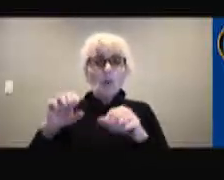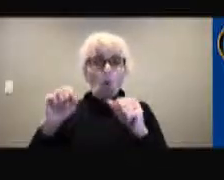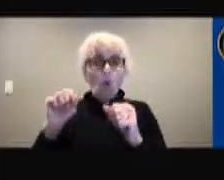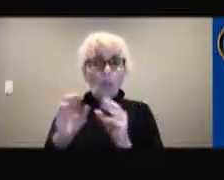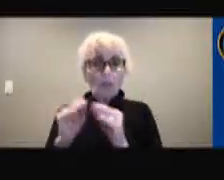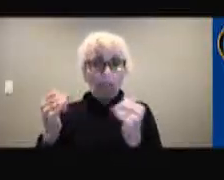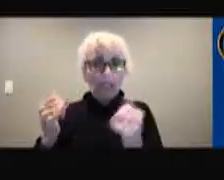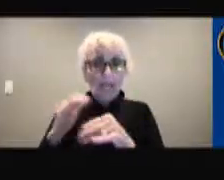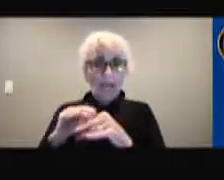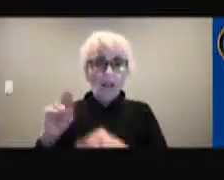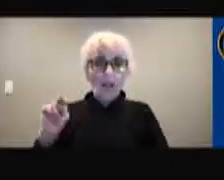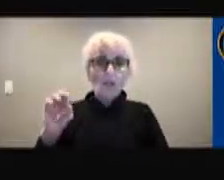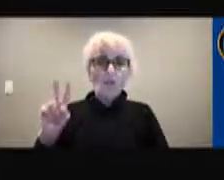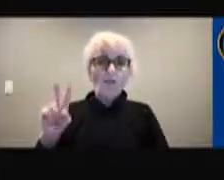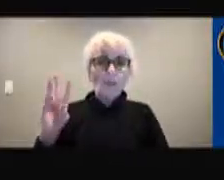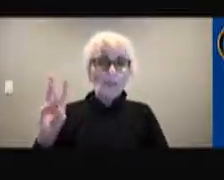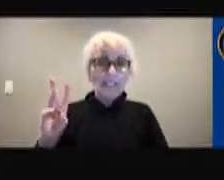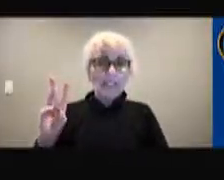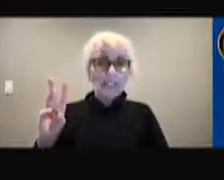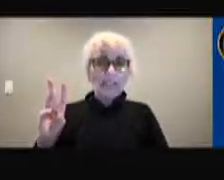6th, 2024.